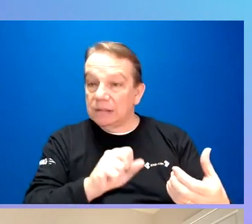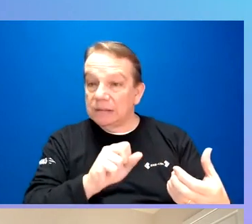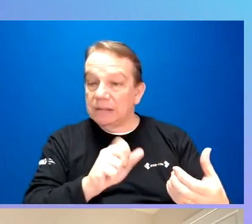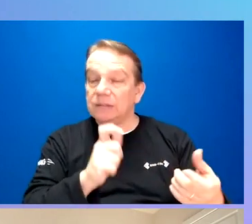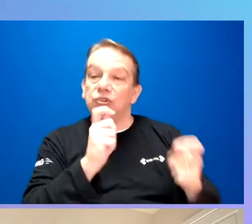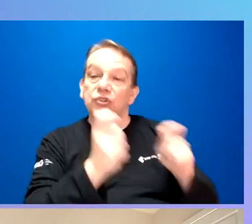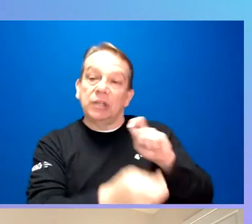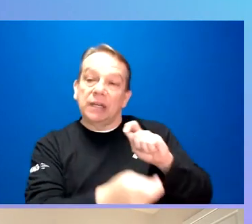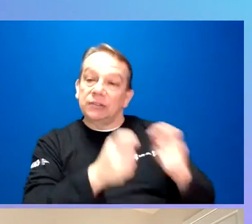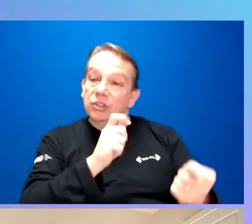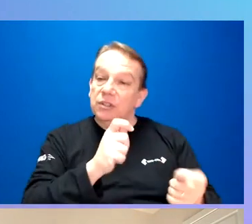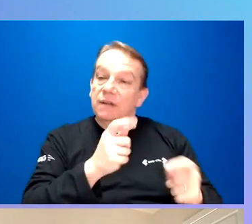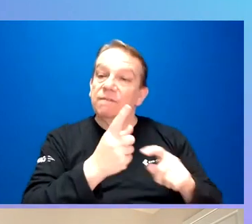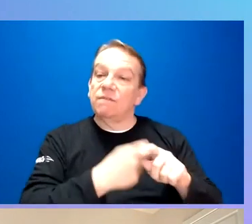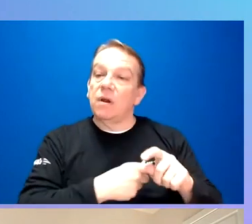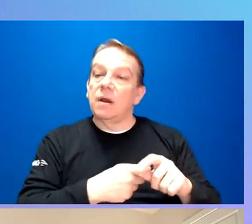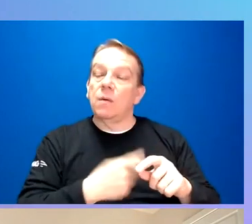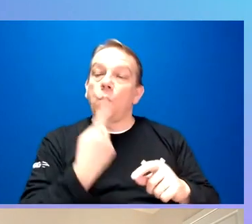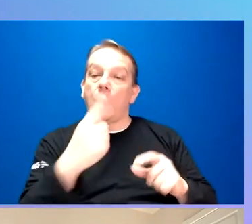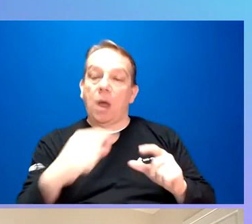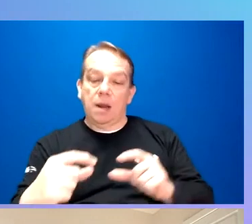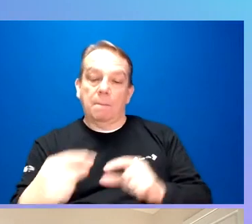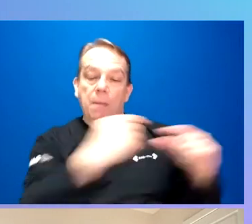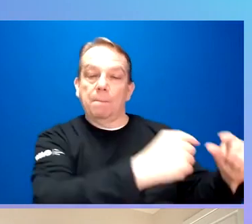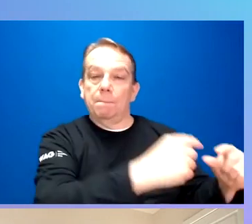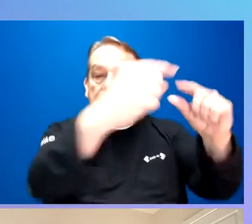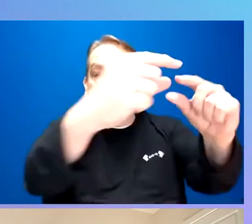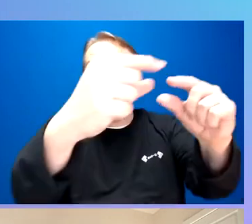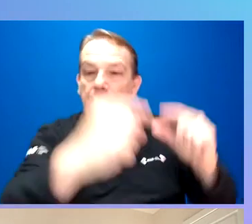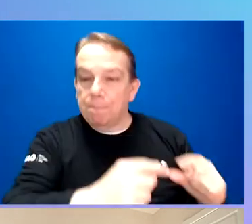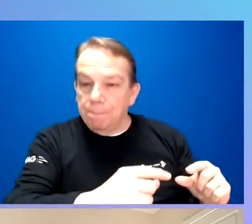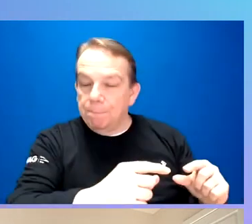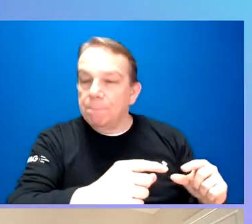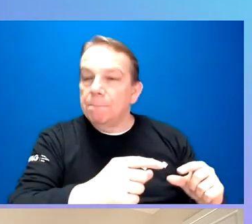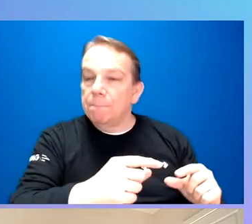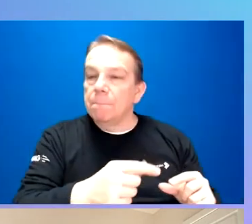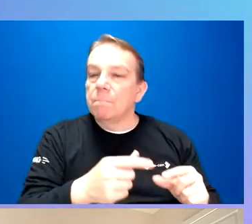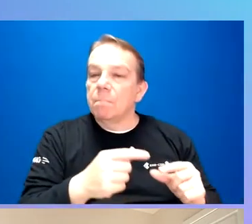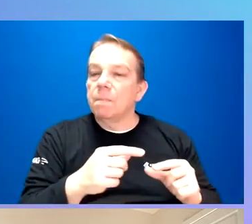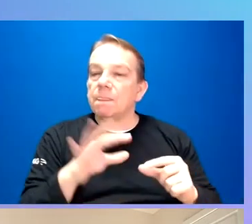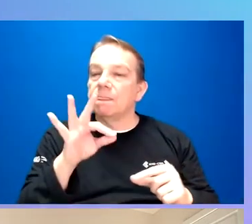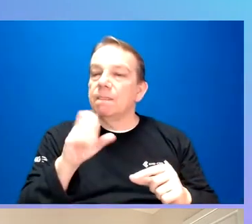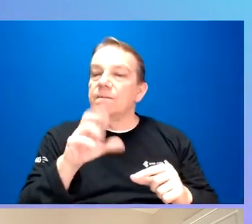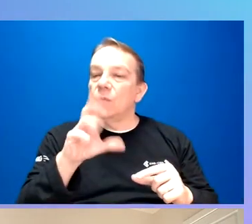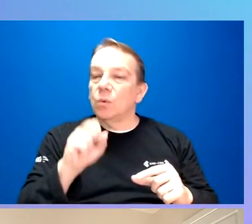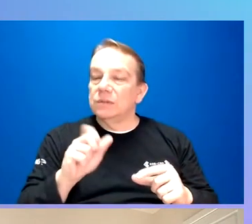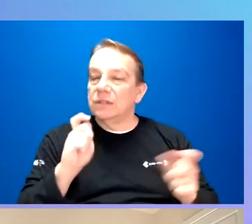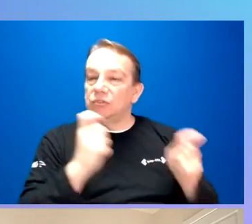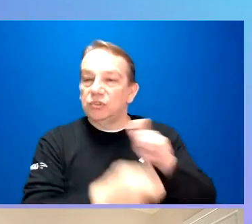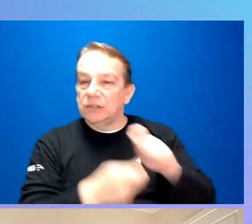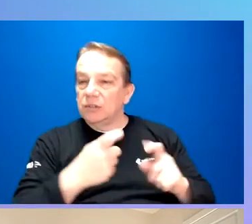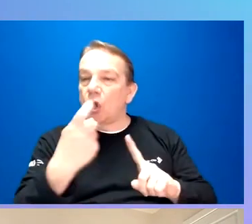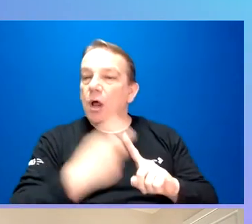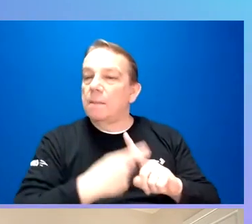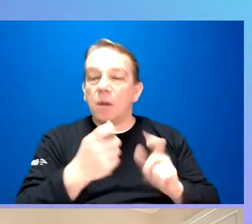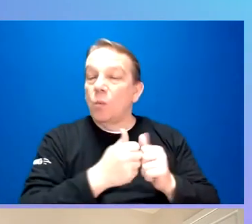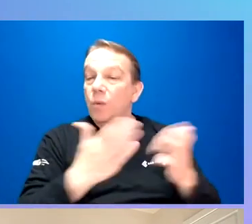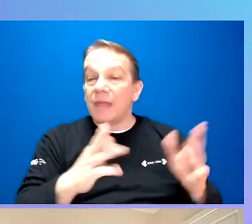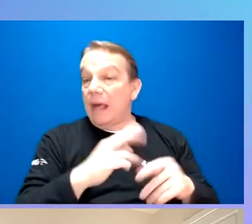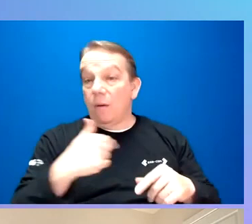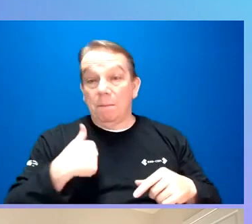changes from one place to totally different place, right? The focus order has changed without even notifying the